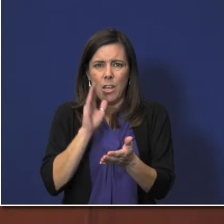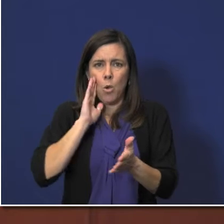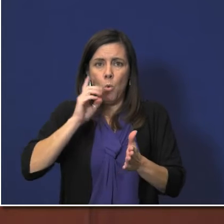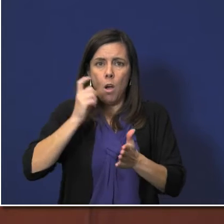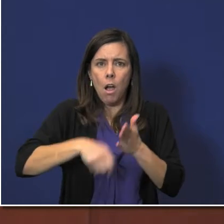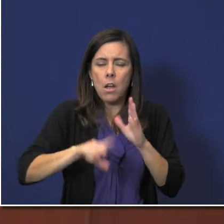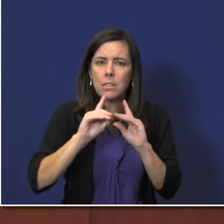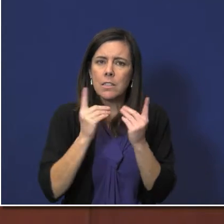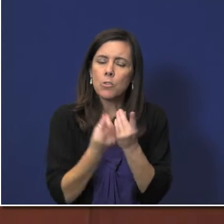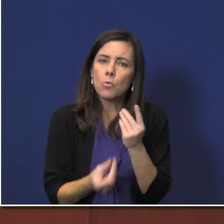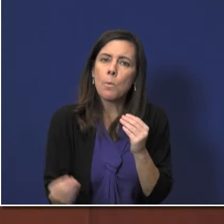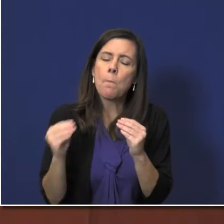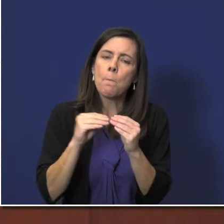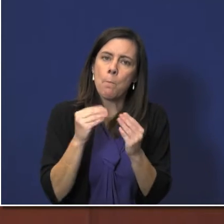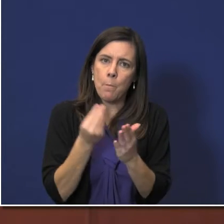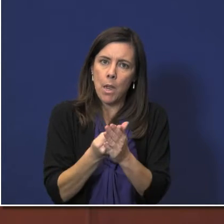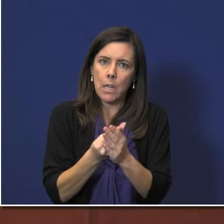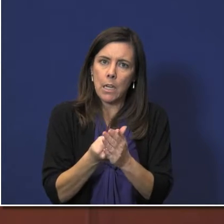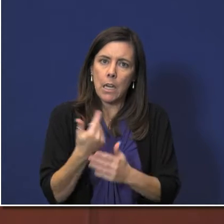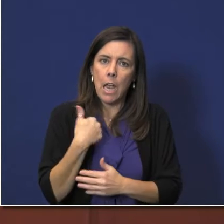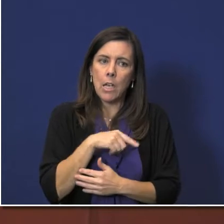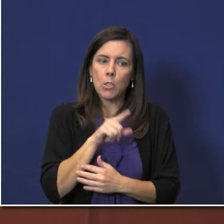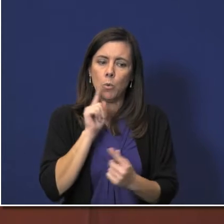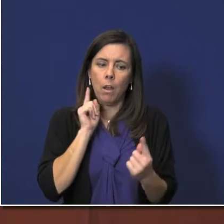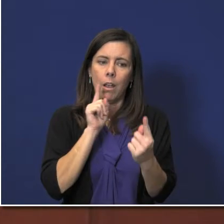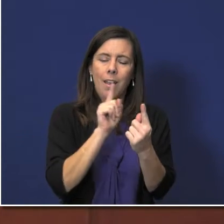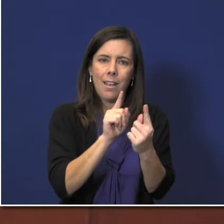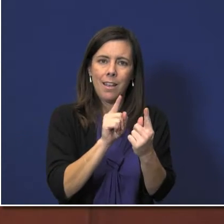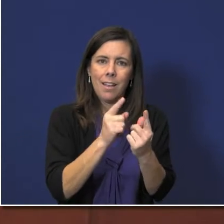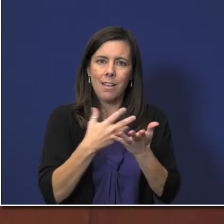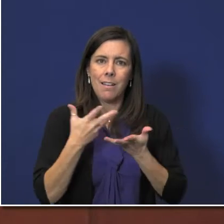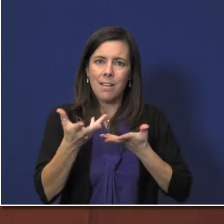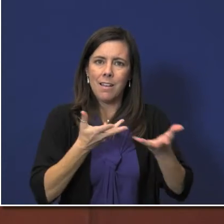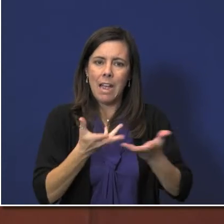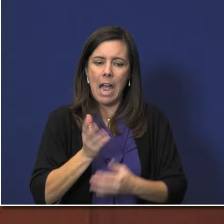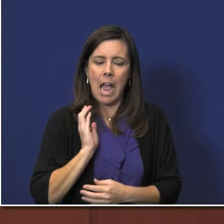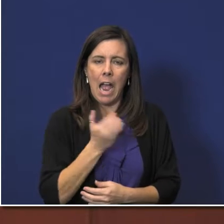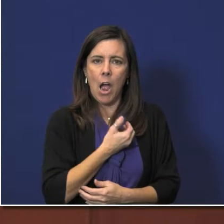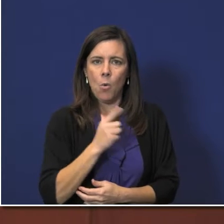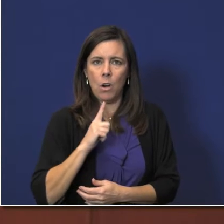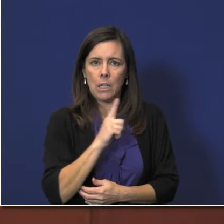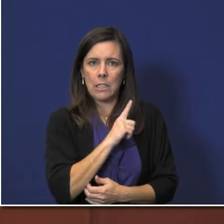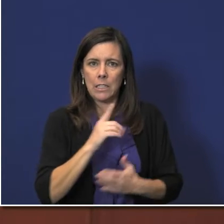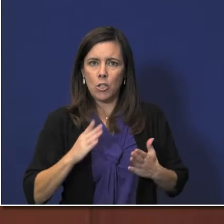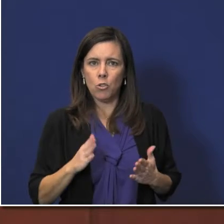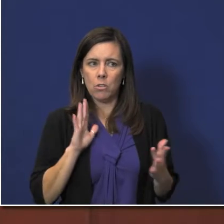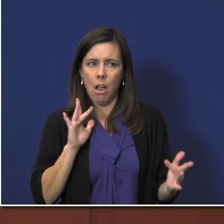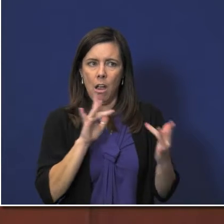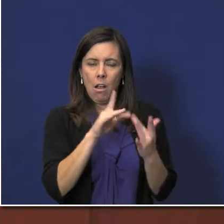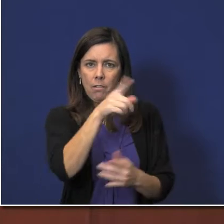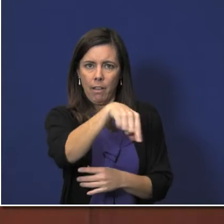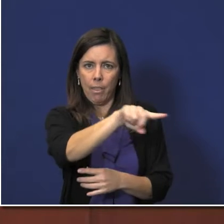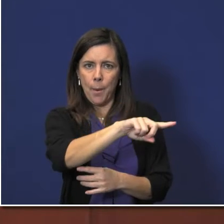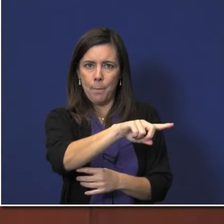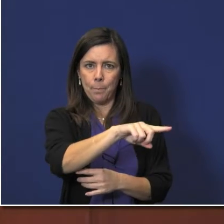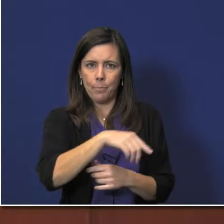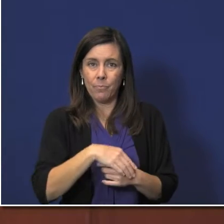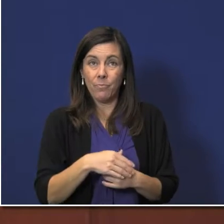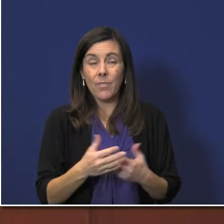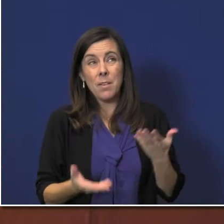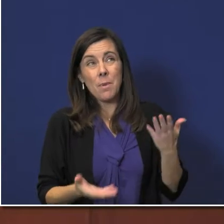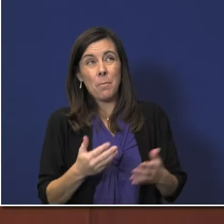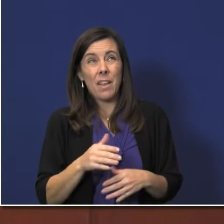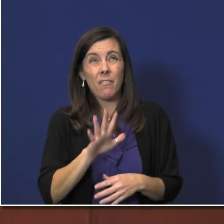more money as we go up and talk to our legislators and contact them. Because whether you know it or not, there's anywhere between